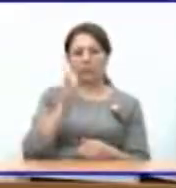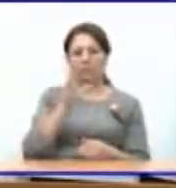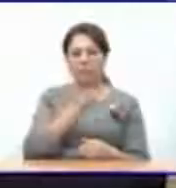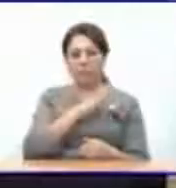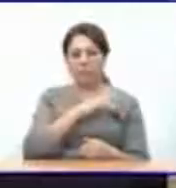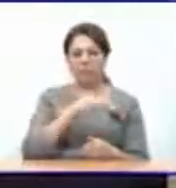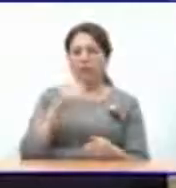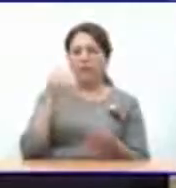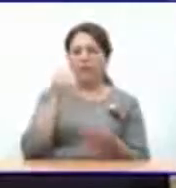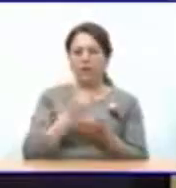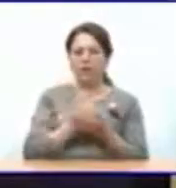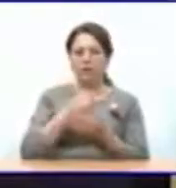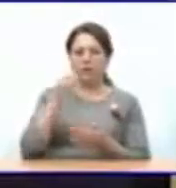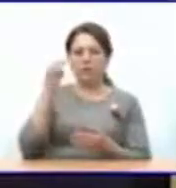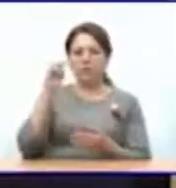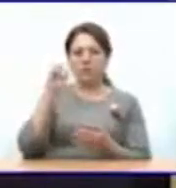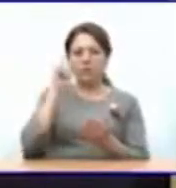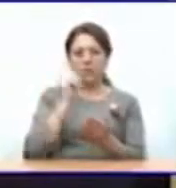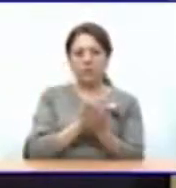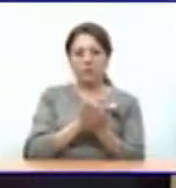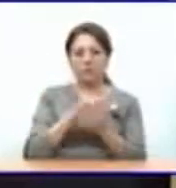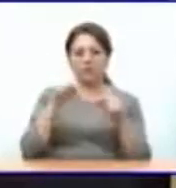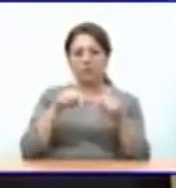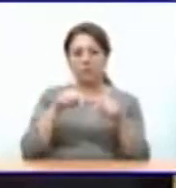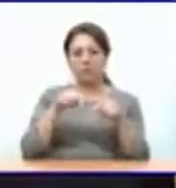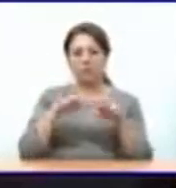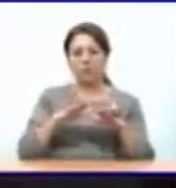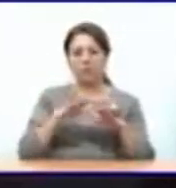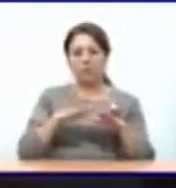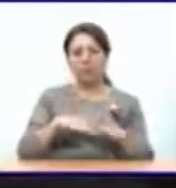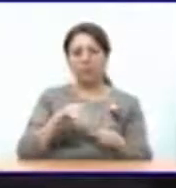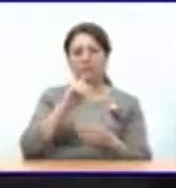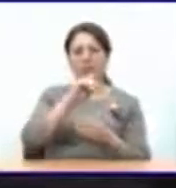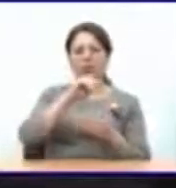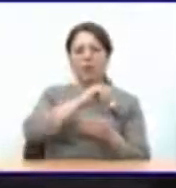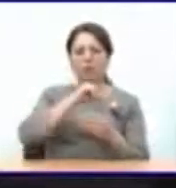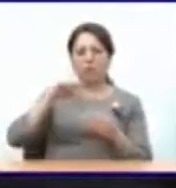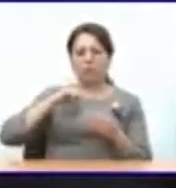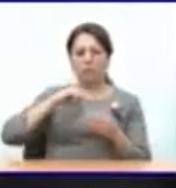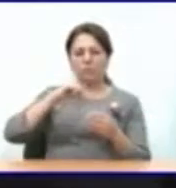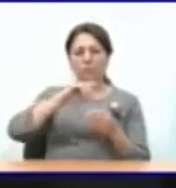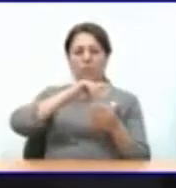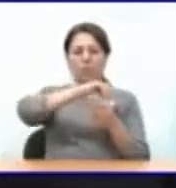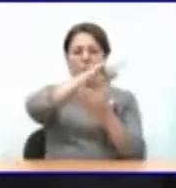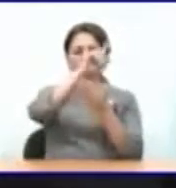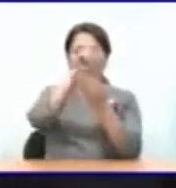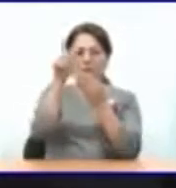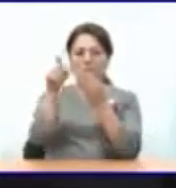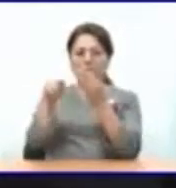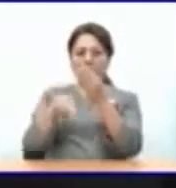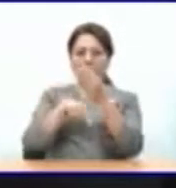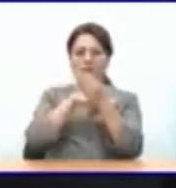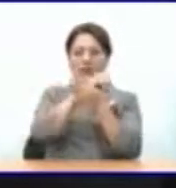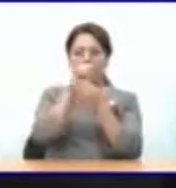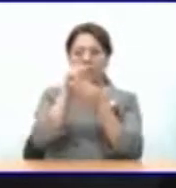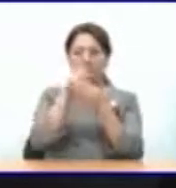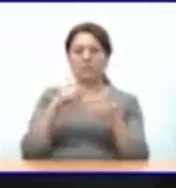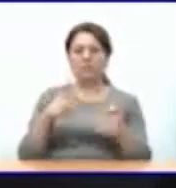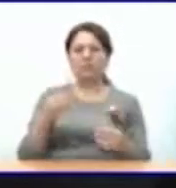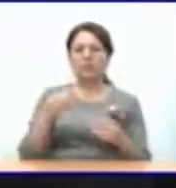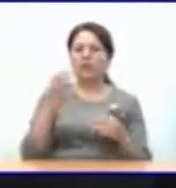asosiy sharti bu yerning o'z o'q atrofida aylanishi va uning yerning